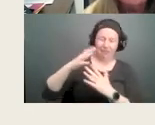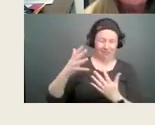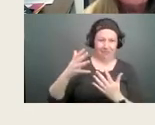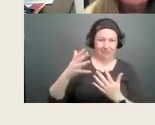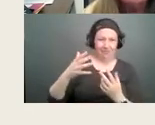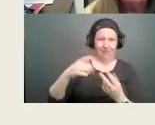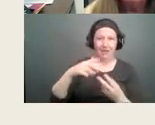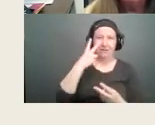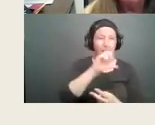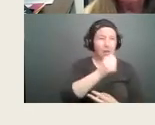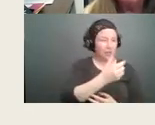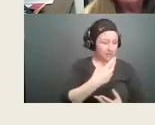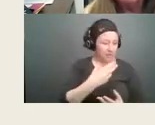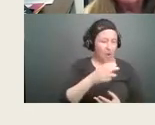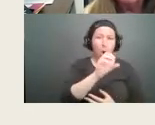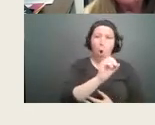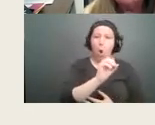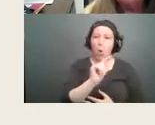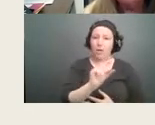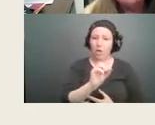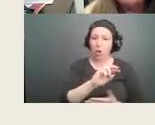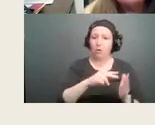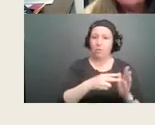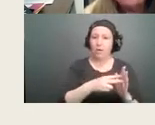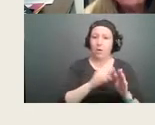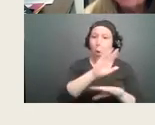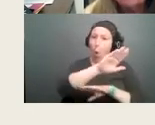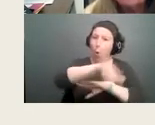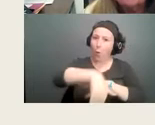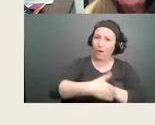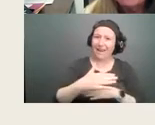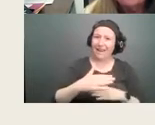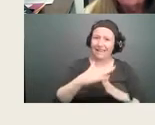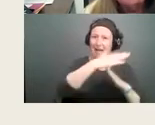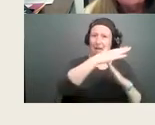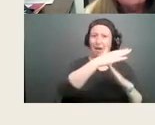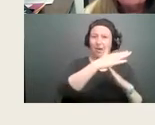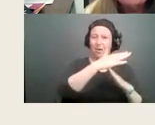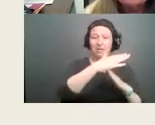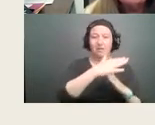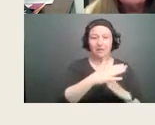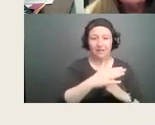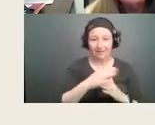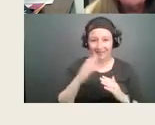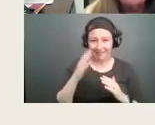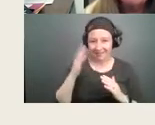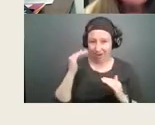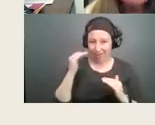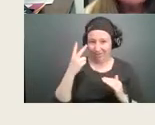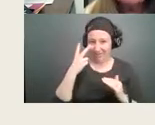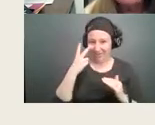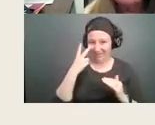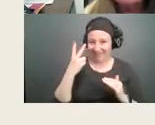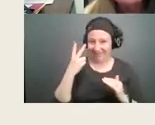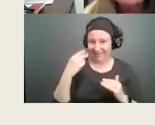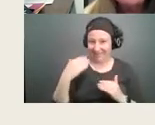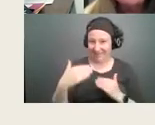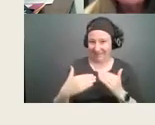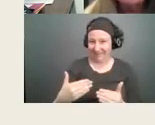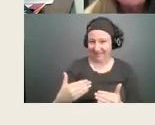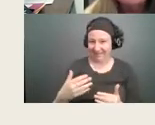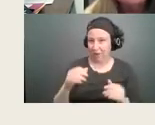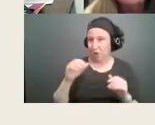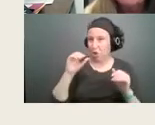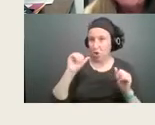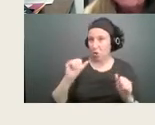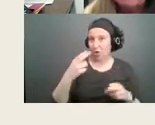OTO, which represented an overnight timeout. I hope you see where this is going. You can call these anything